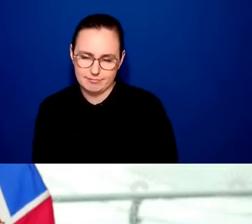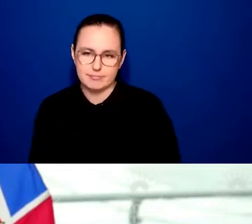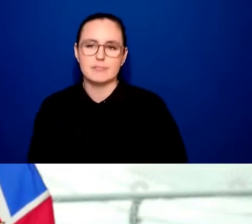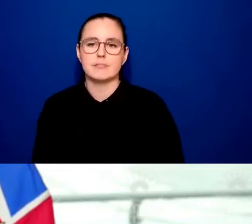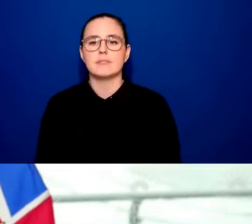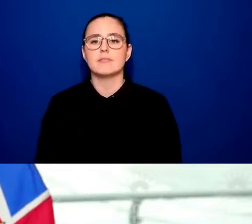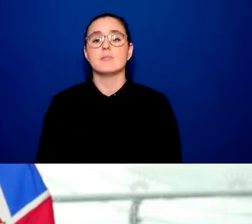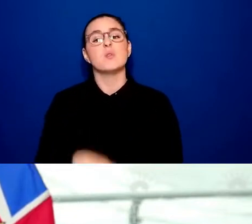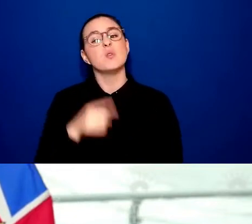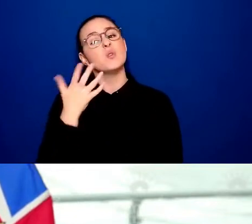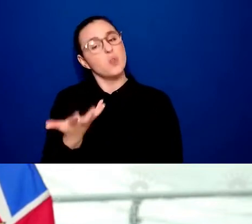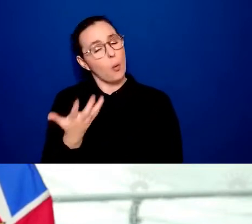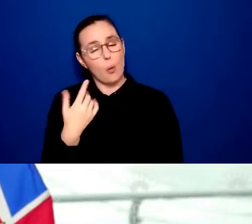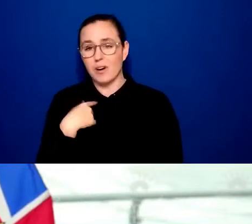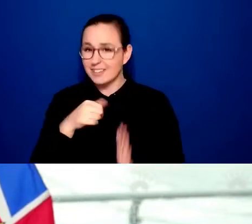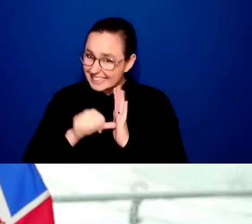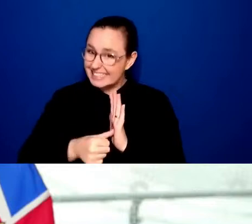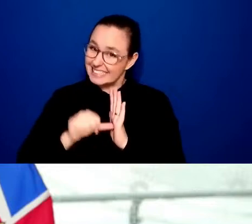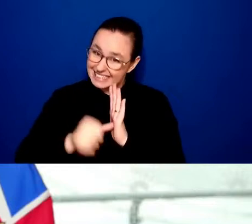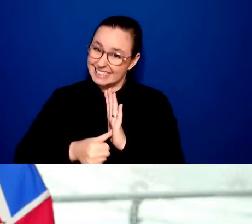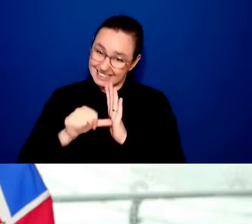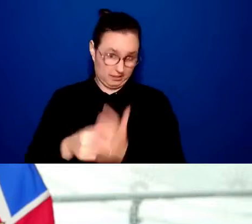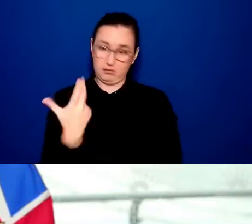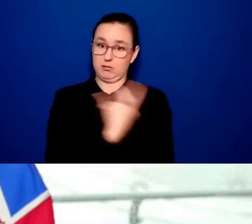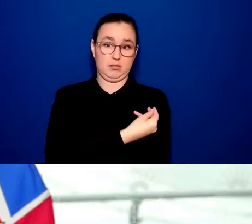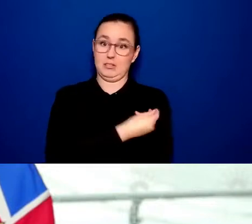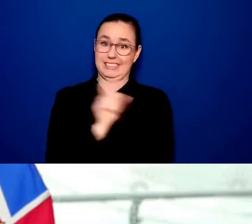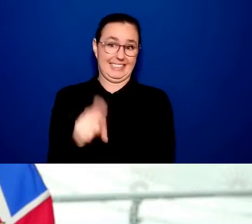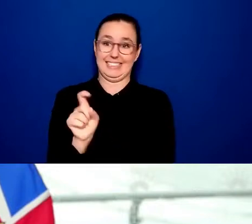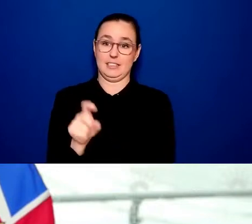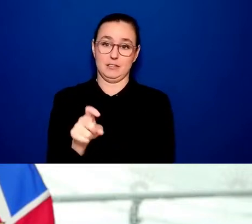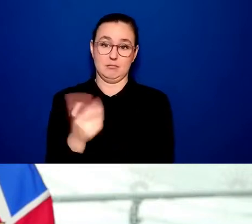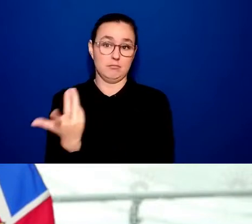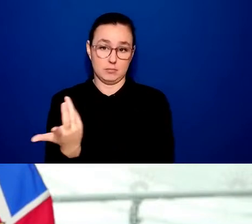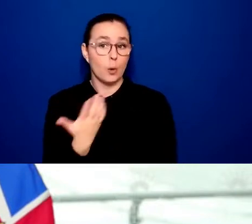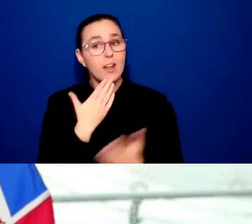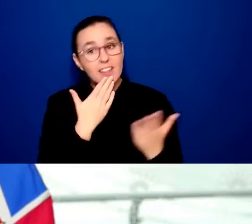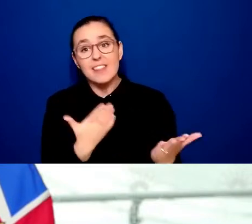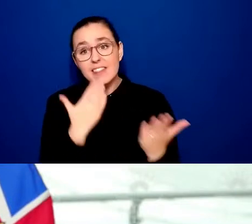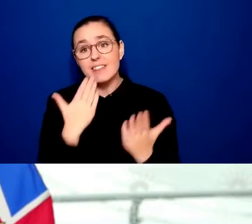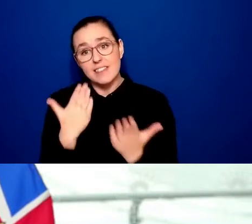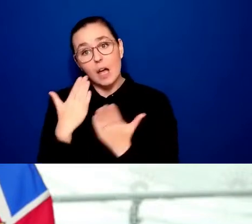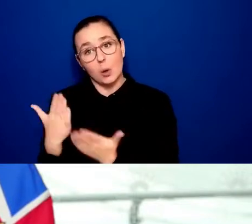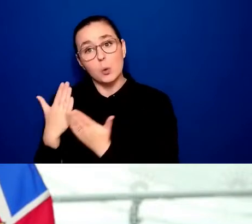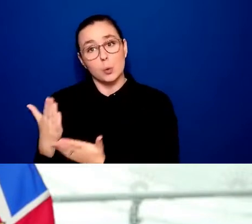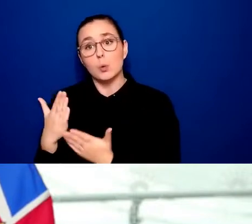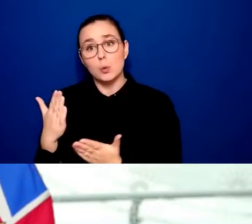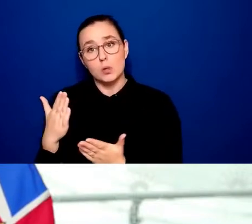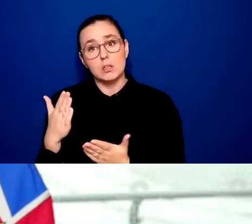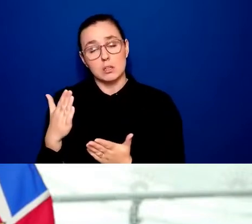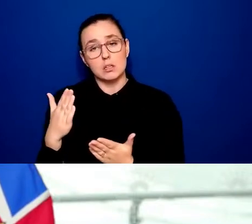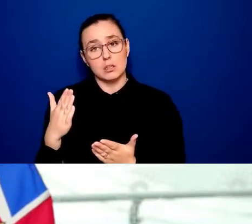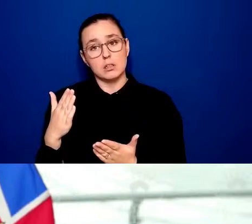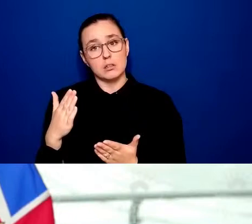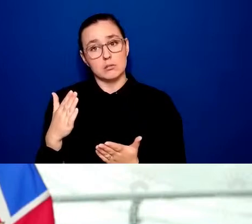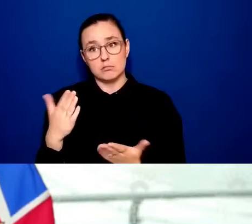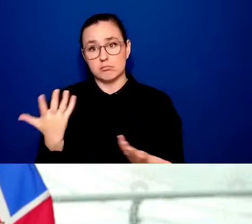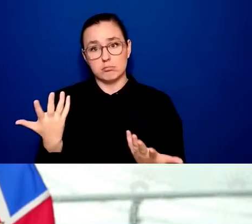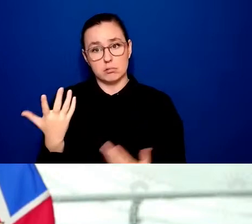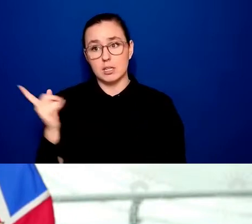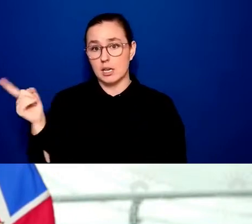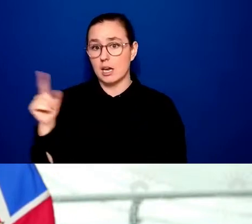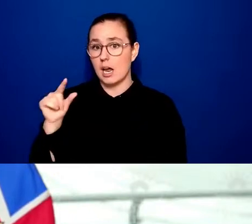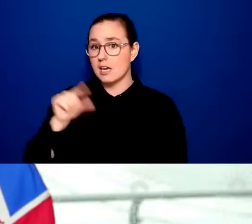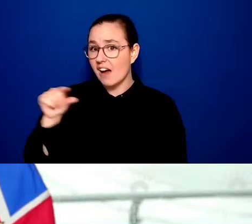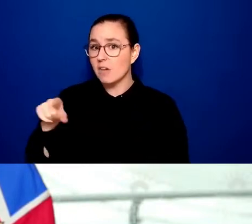I want to again express my appreciation to members of the opposition. I'll be joined this evening in a town hall format